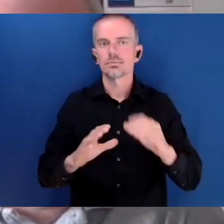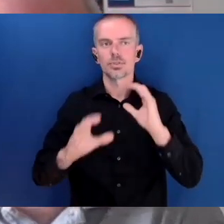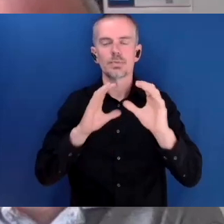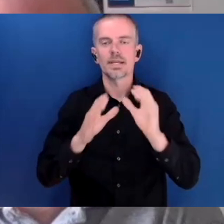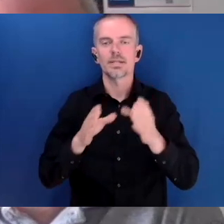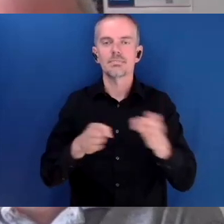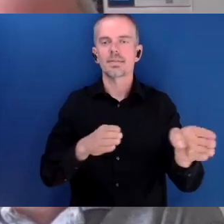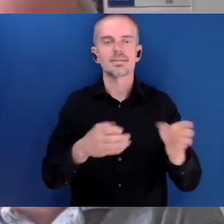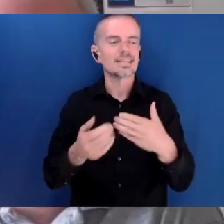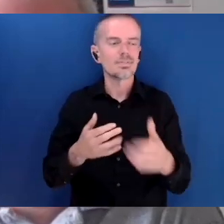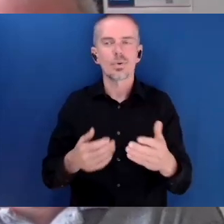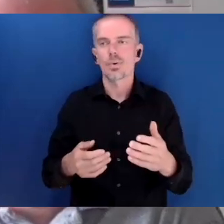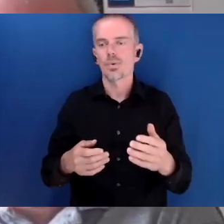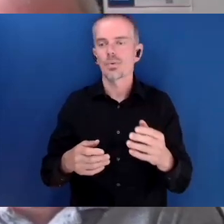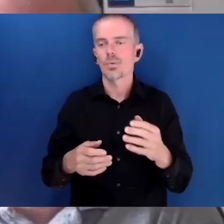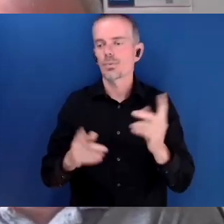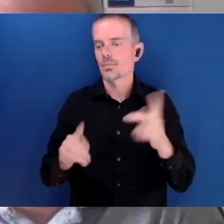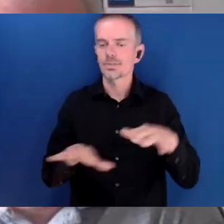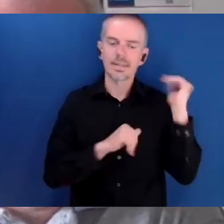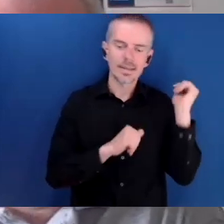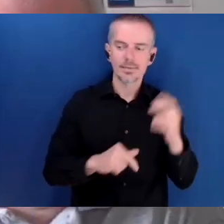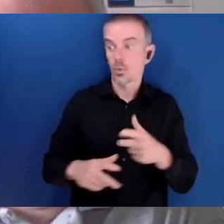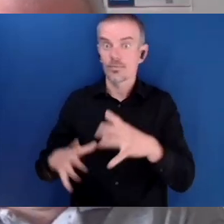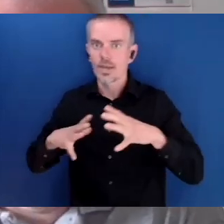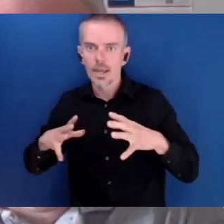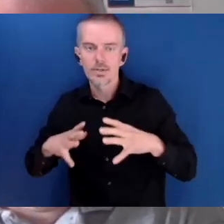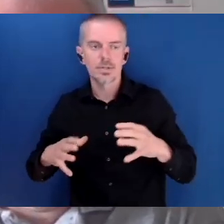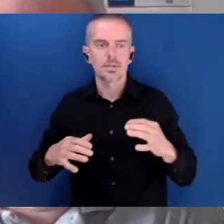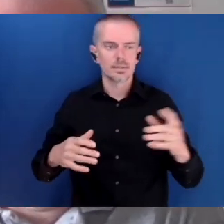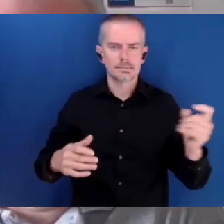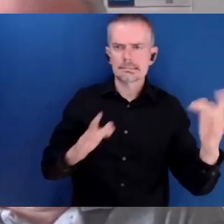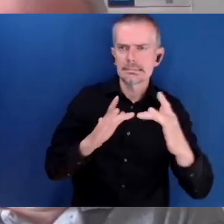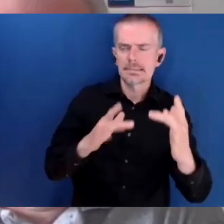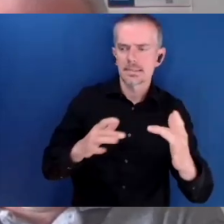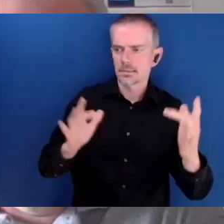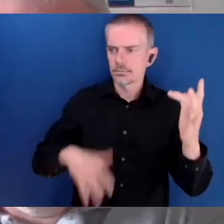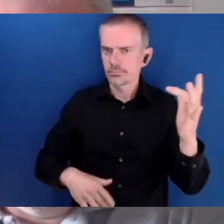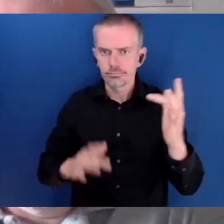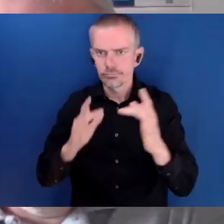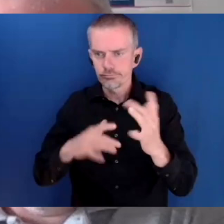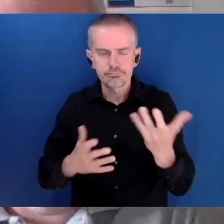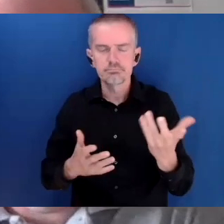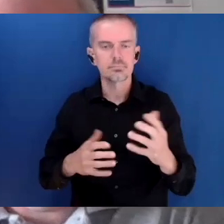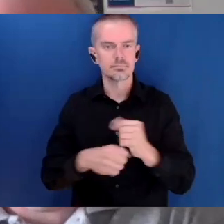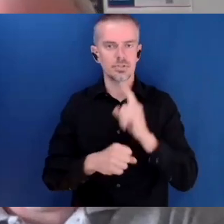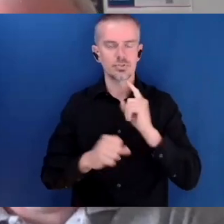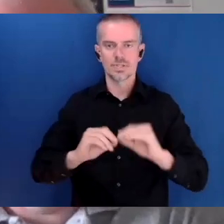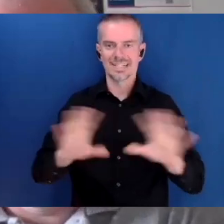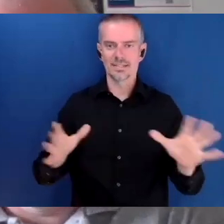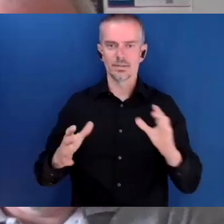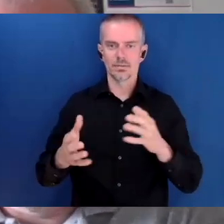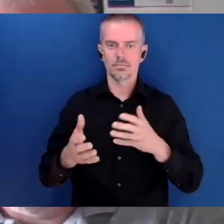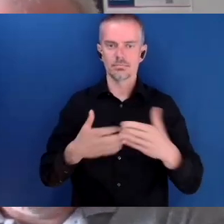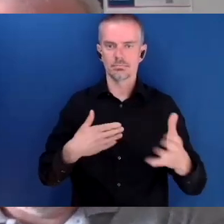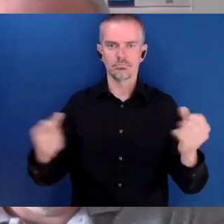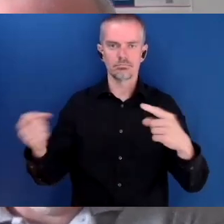staffing changes and vacations and things that come up. So that's a lesson that I would definitely pass on is